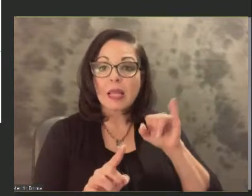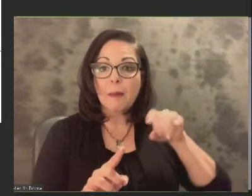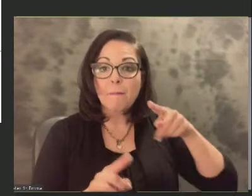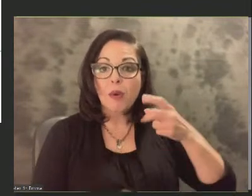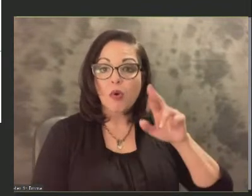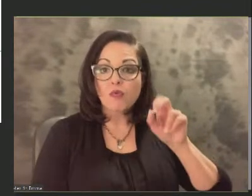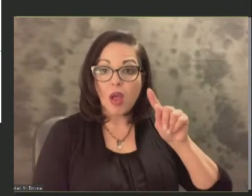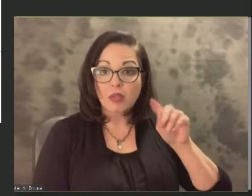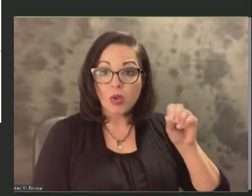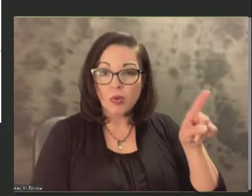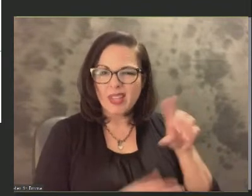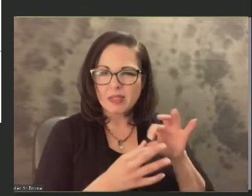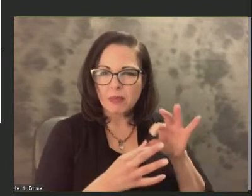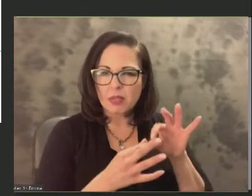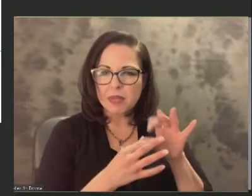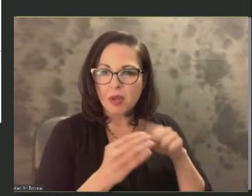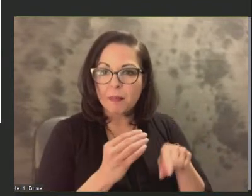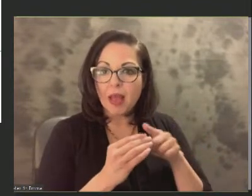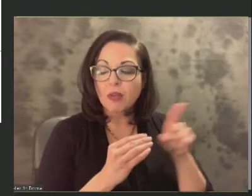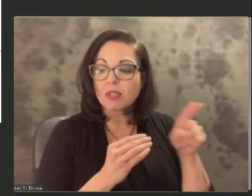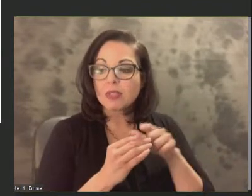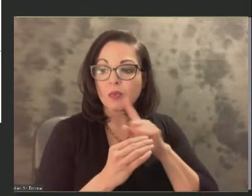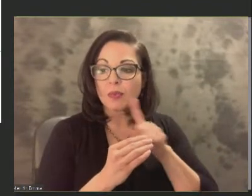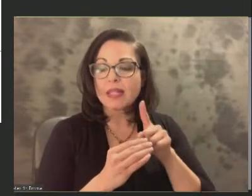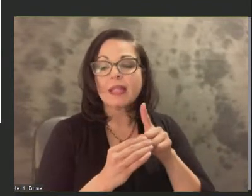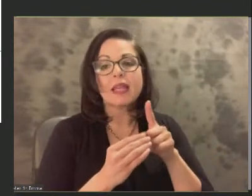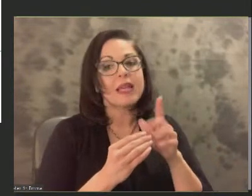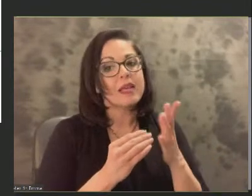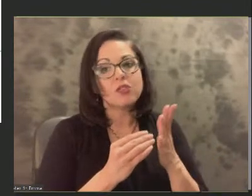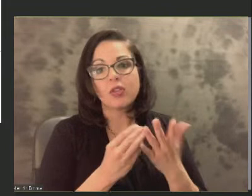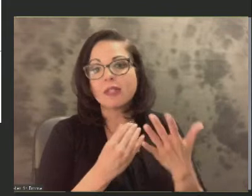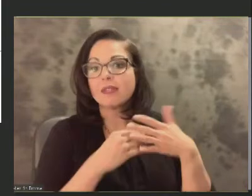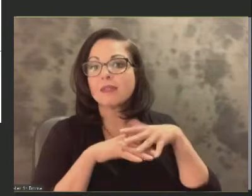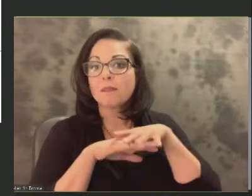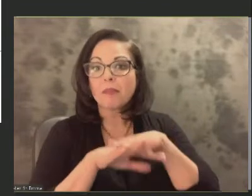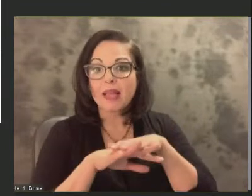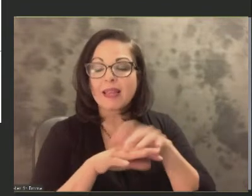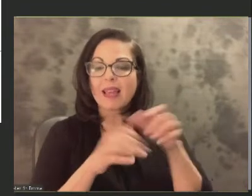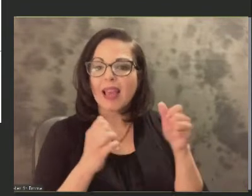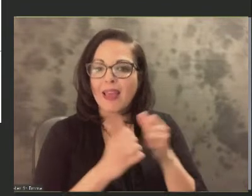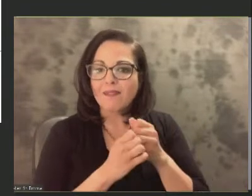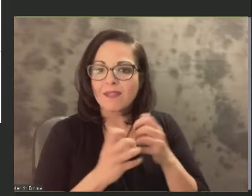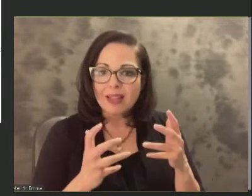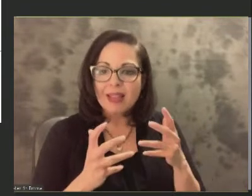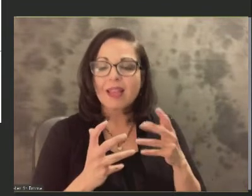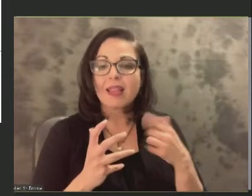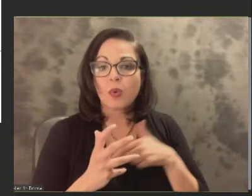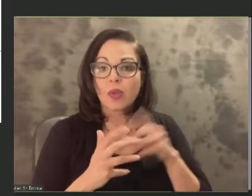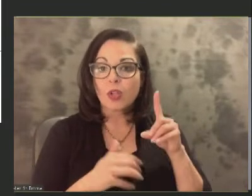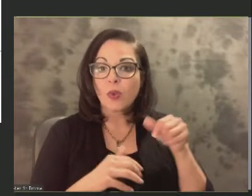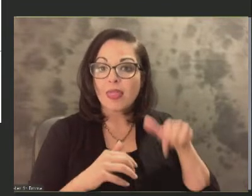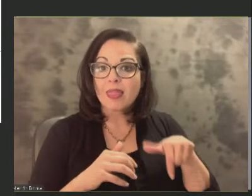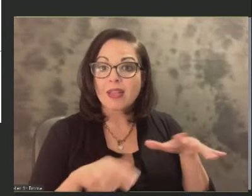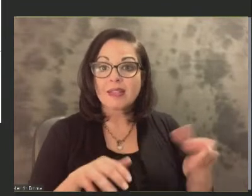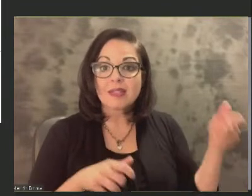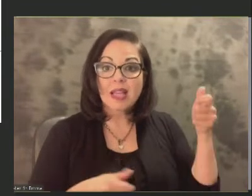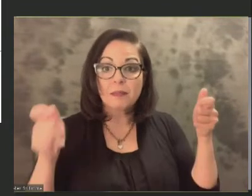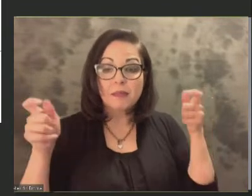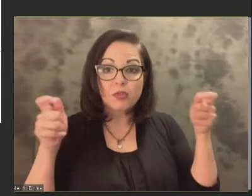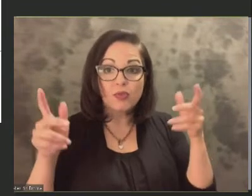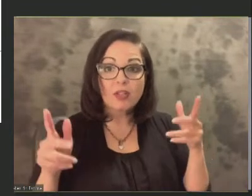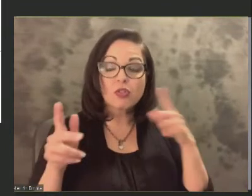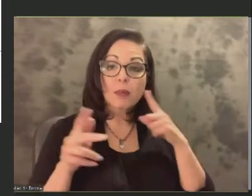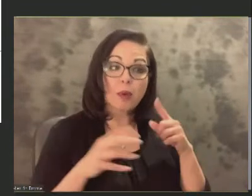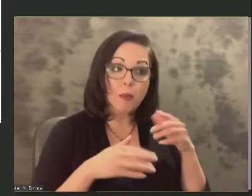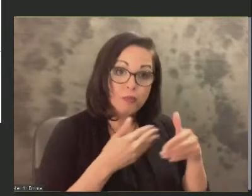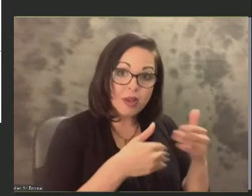in terms of baking equity into everything we do and everything this administration does, from processes to practices